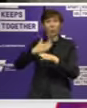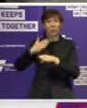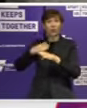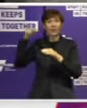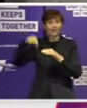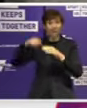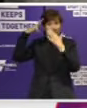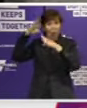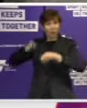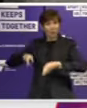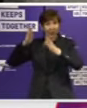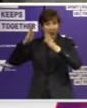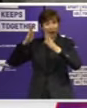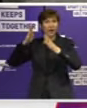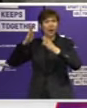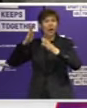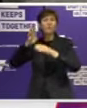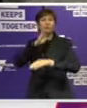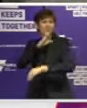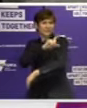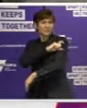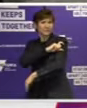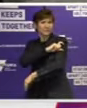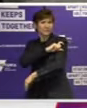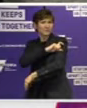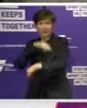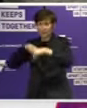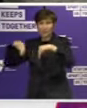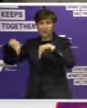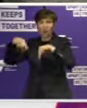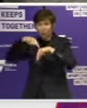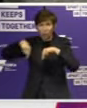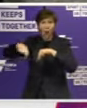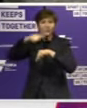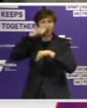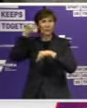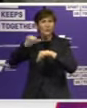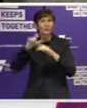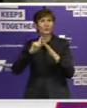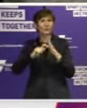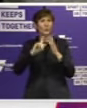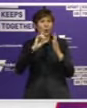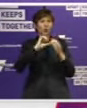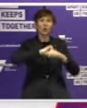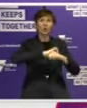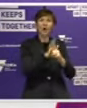have already completed the Australian federal government's COVID-19 online control